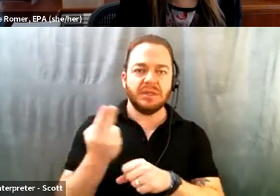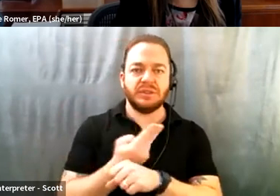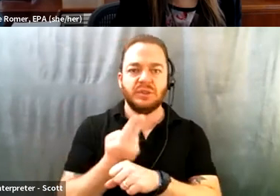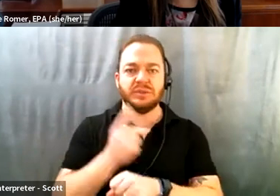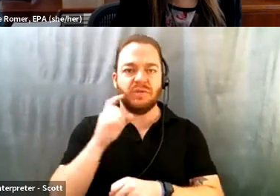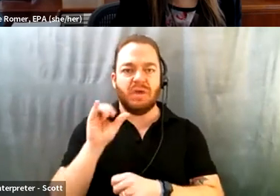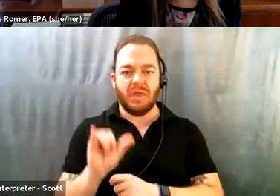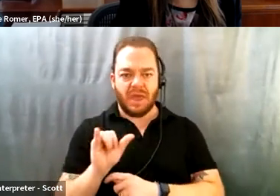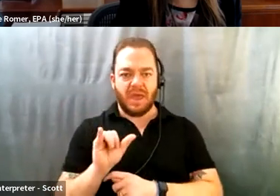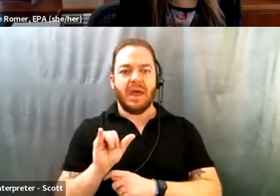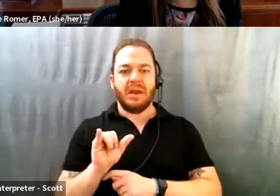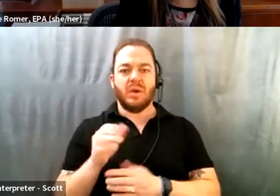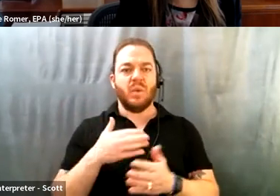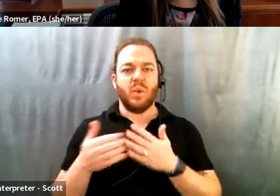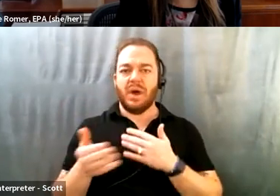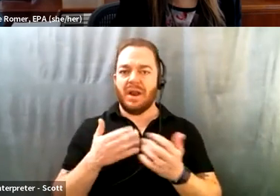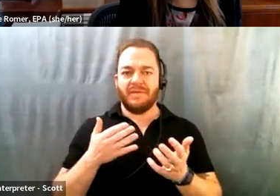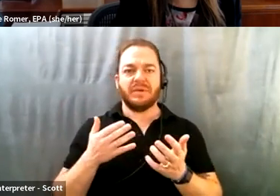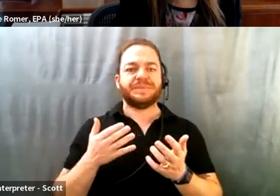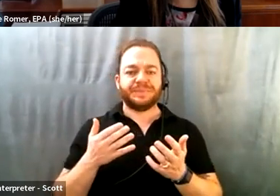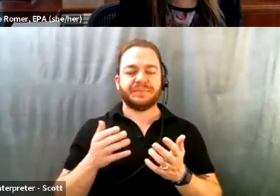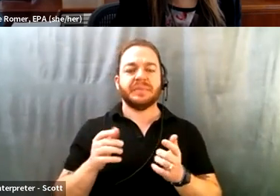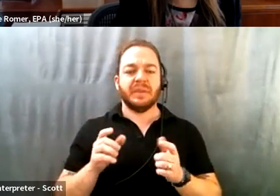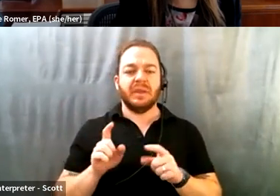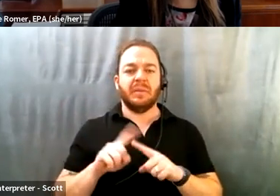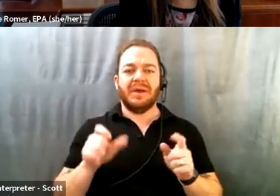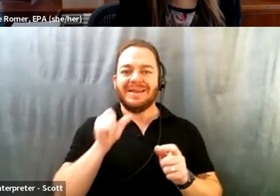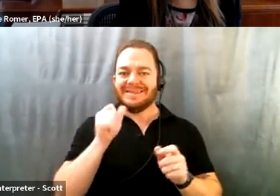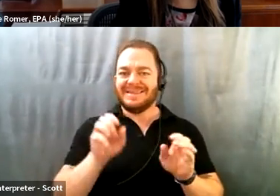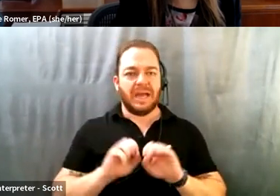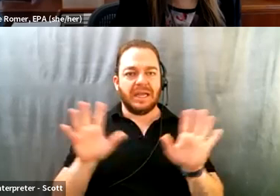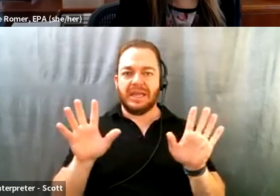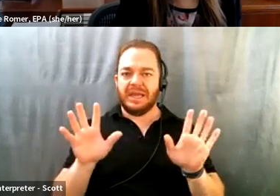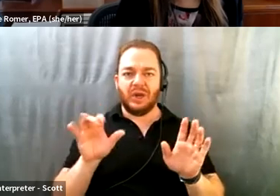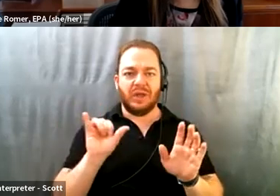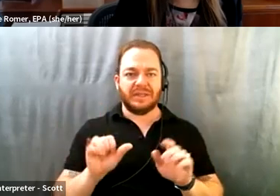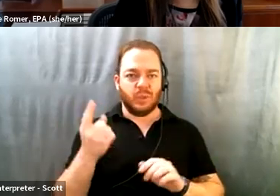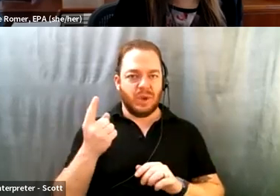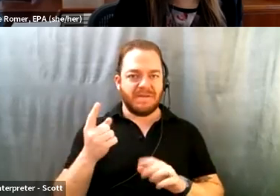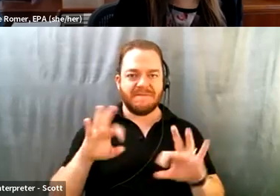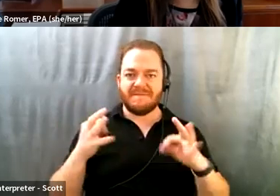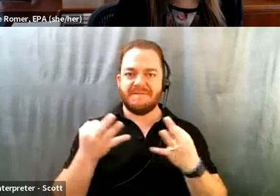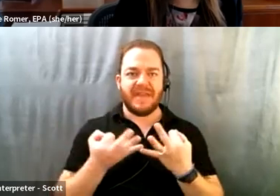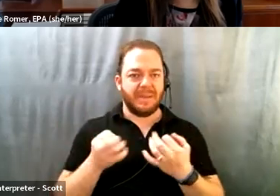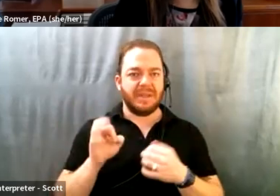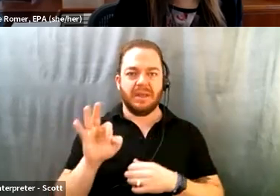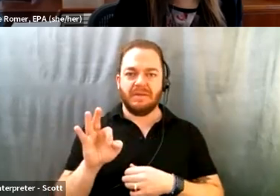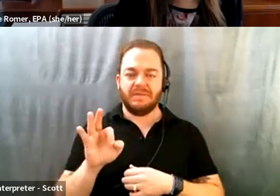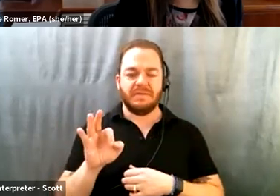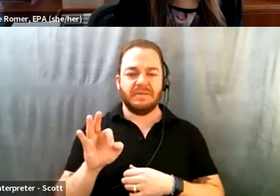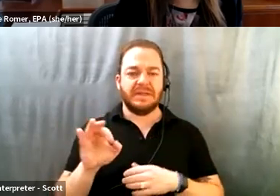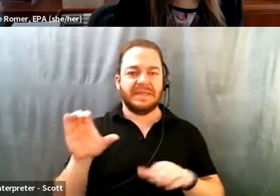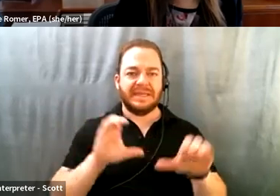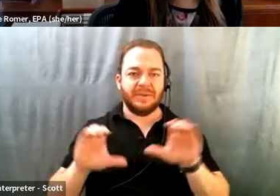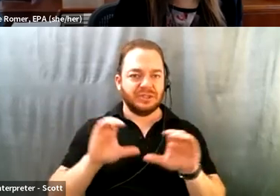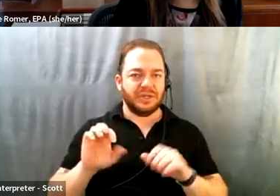for this, whatever this is. But it's not even clear that it's a single family of